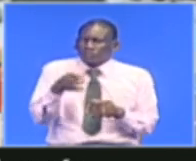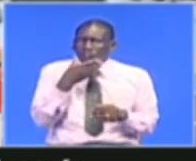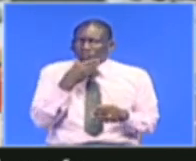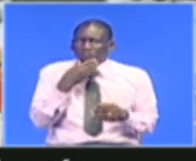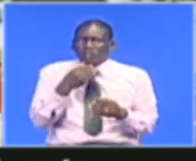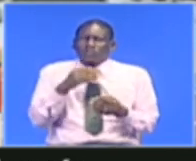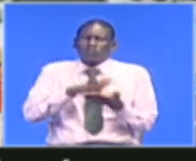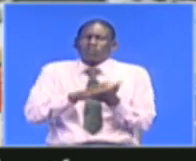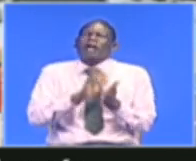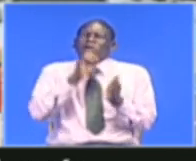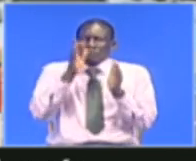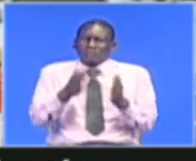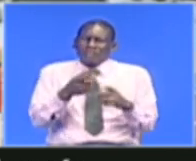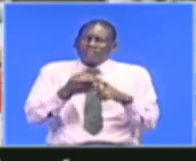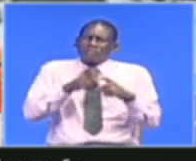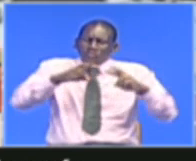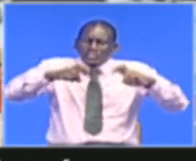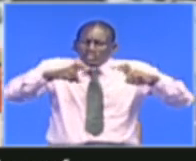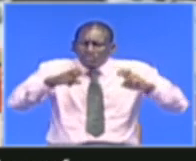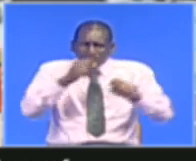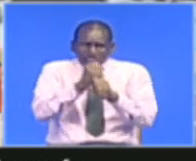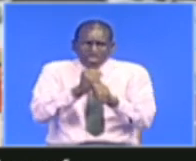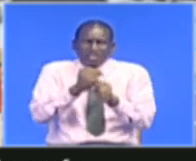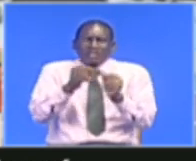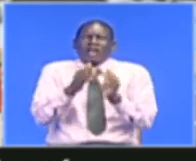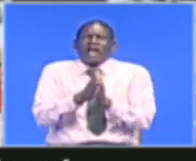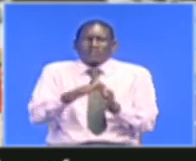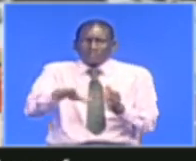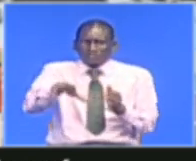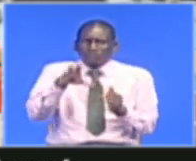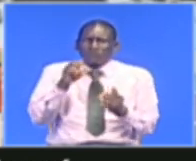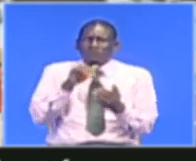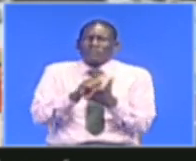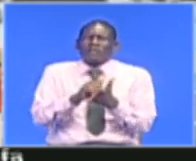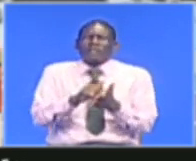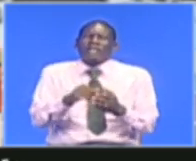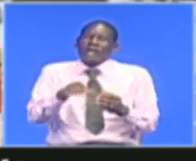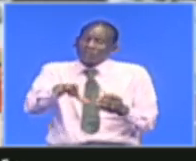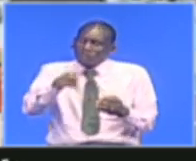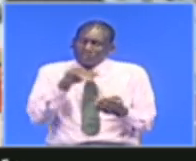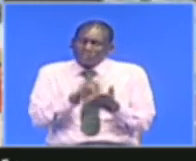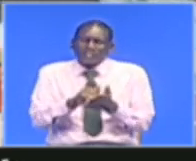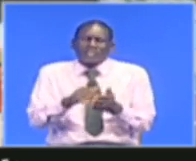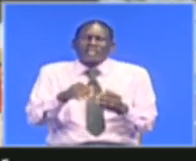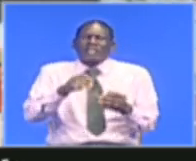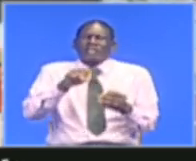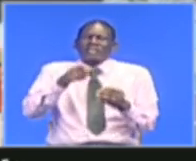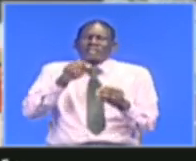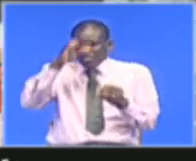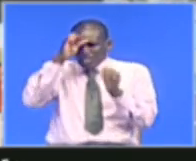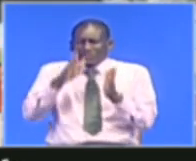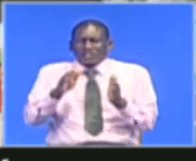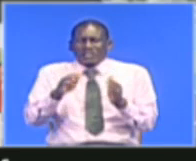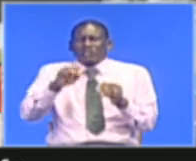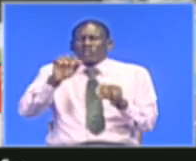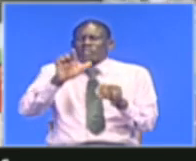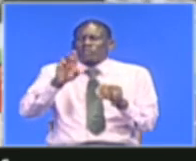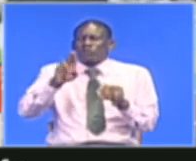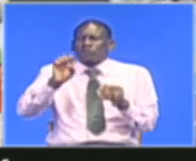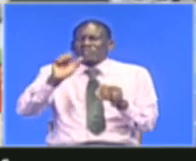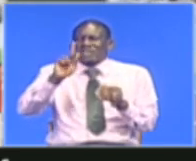then these investigations are done and is found that he never or is not convicted or